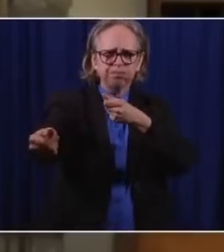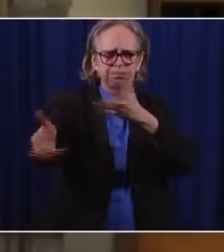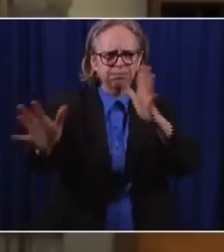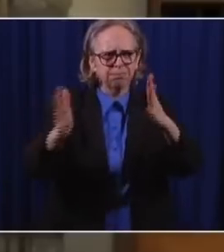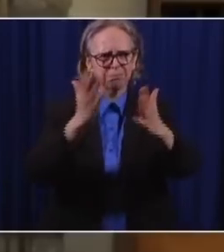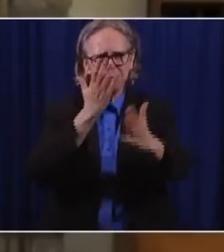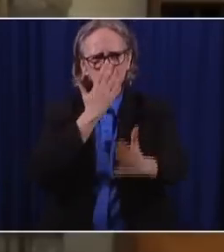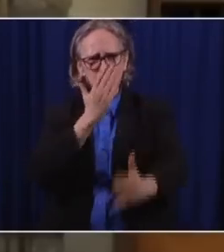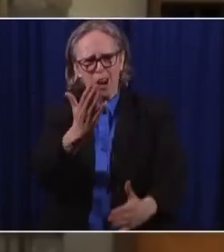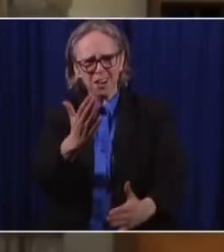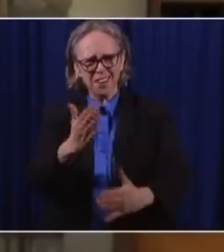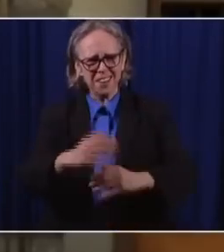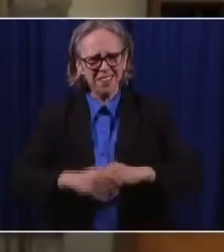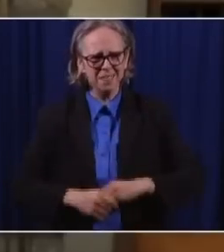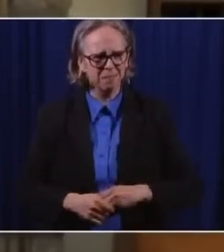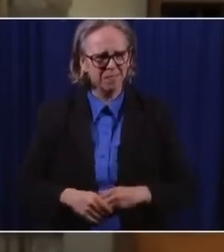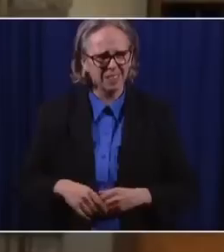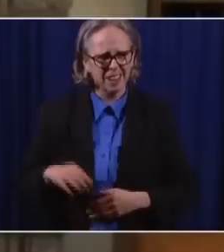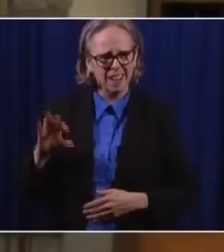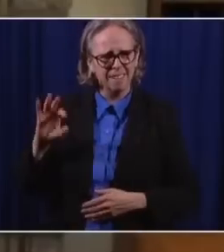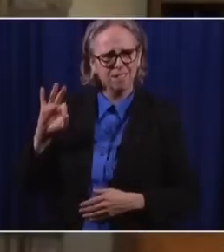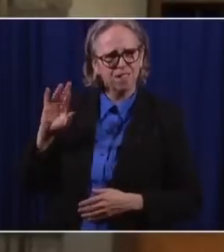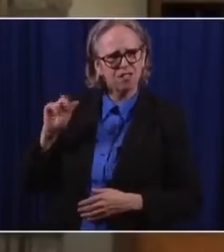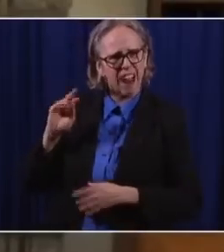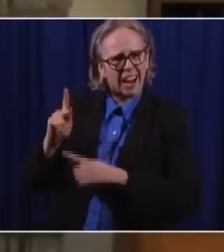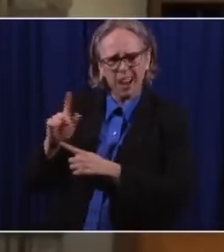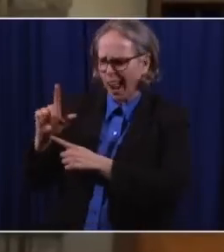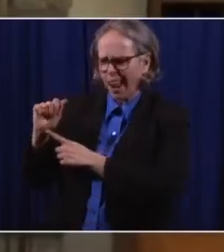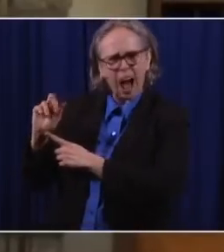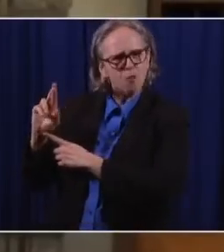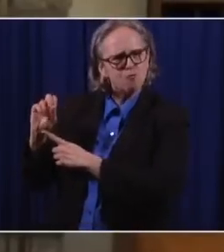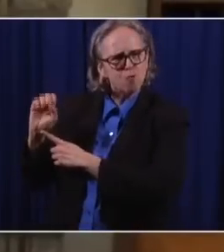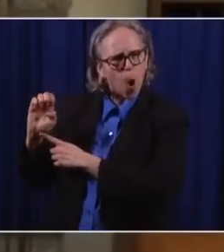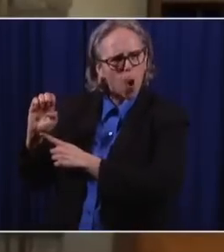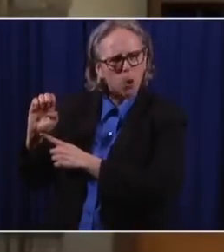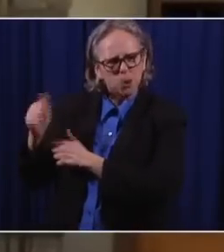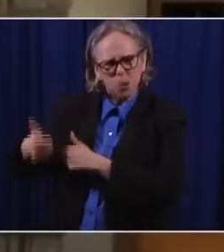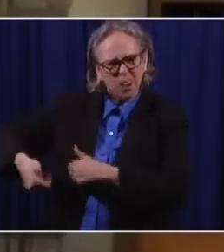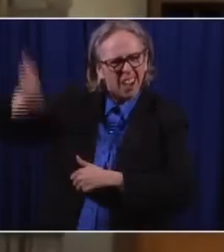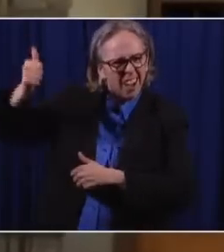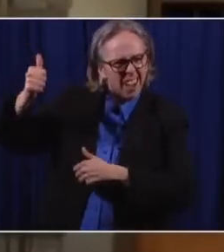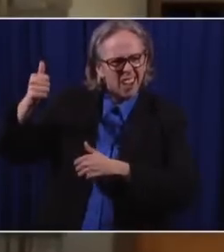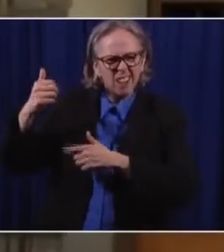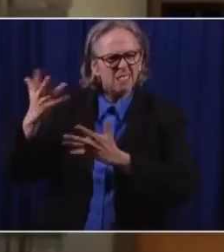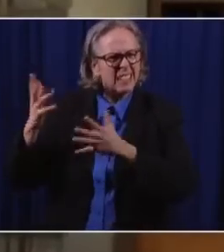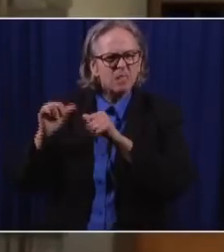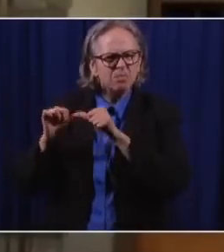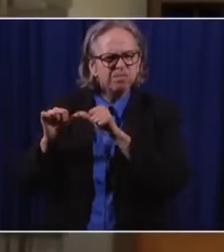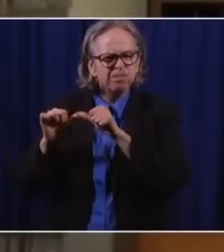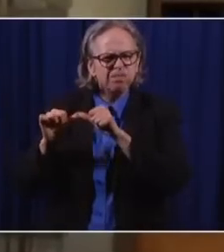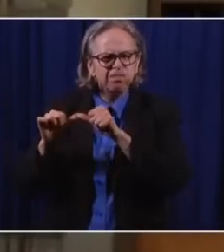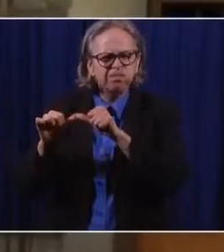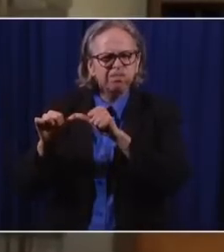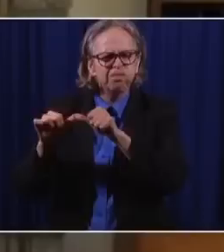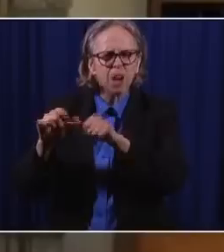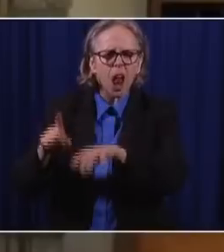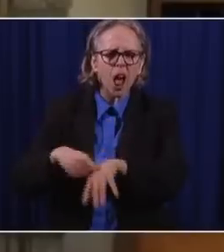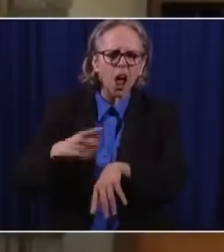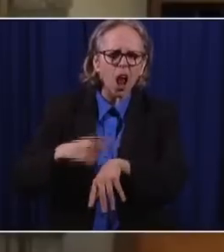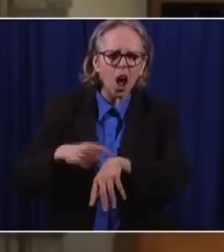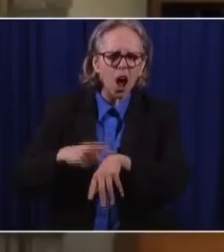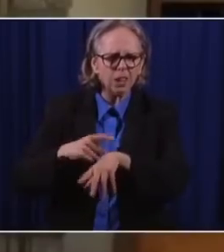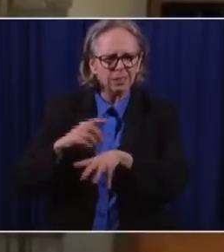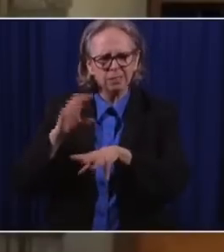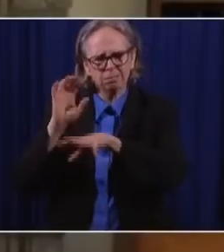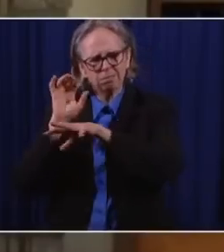Frank LaRose, as Secretary of State, is in a long tradition of Republican and Democrat secretaries of state